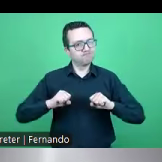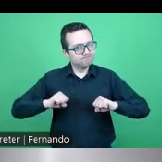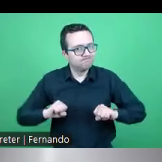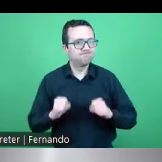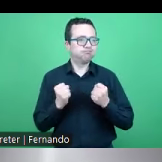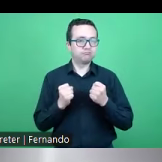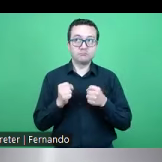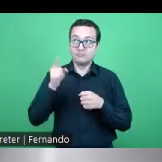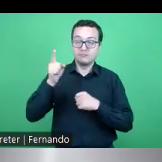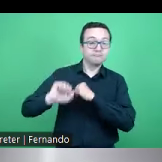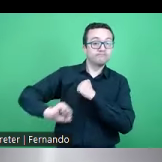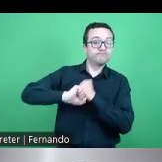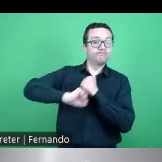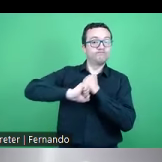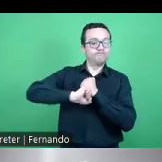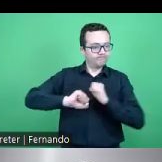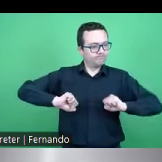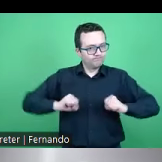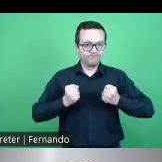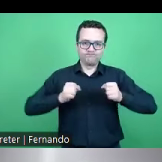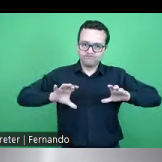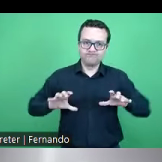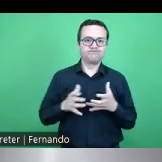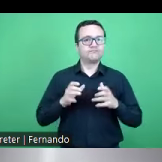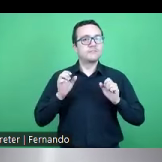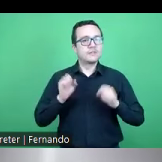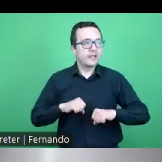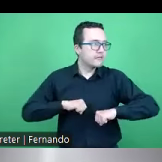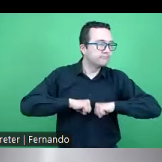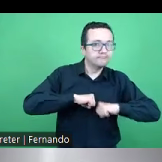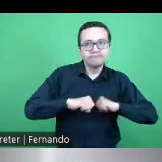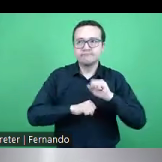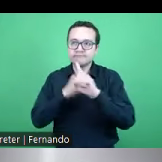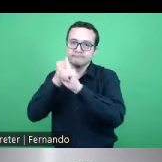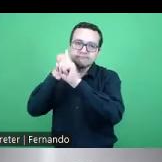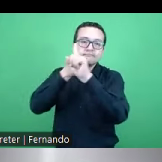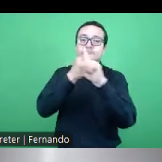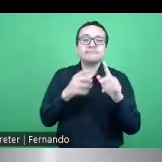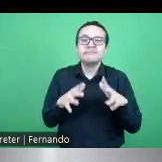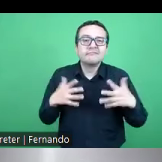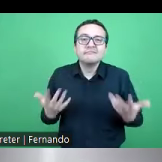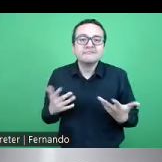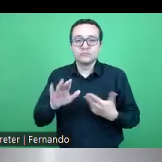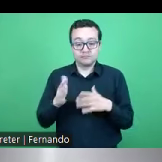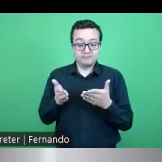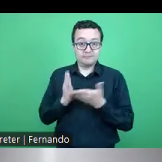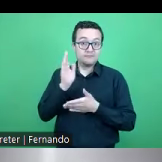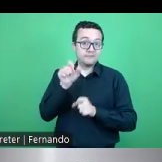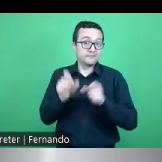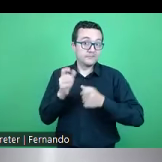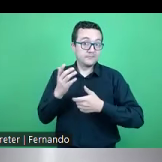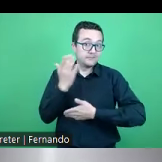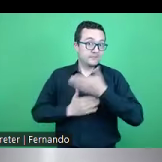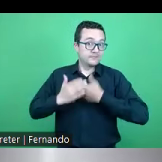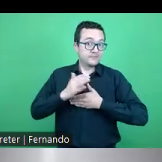comes to dan the implementation mendorong of the rights pemerintah of people with untuk disability memikirkan and really dan encourage the merealisasikan government to upaya-upaya start penghormatan, thinking and perlindungan, dan realizing